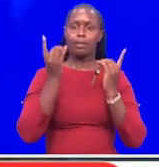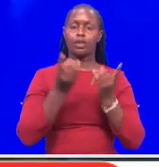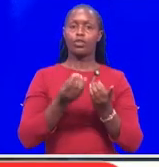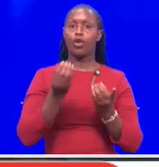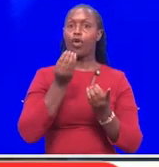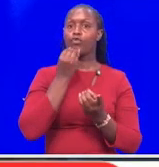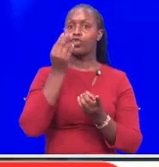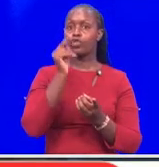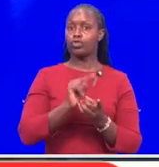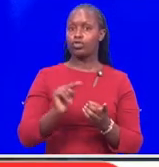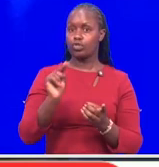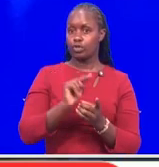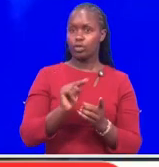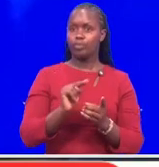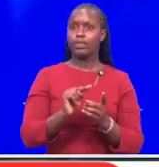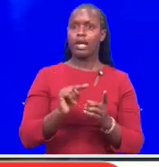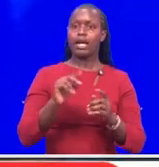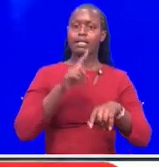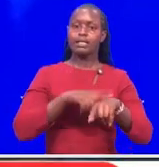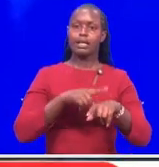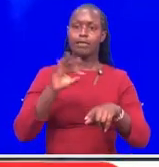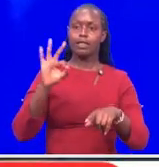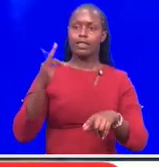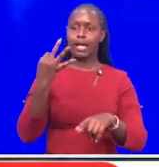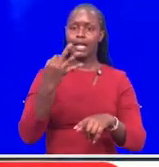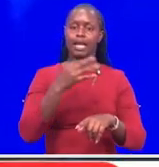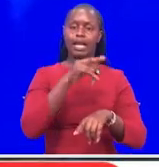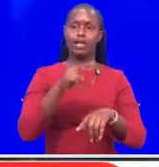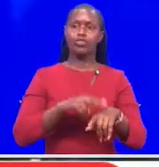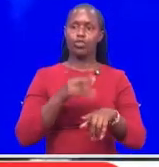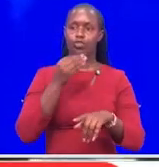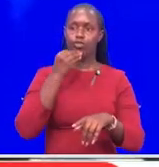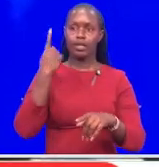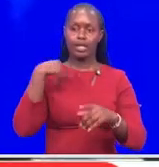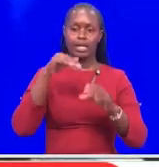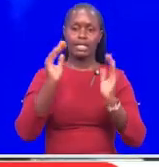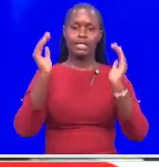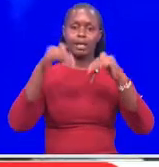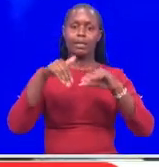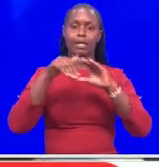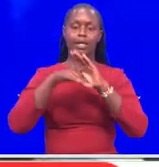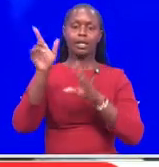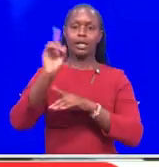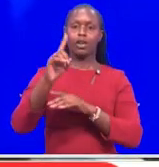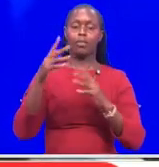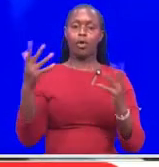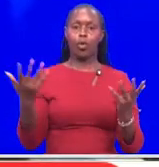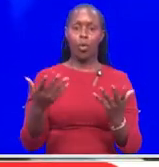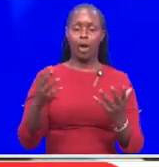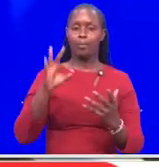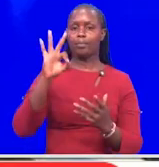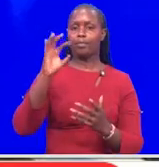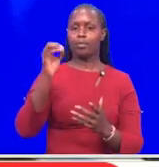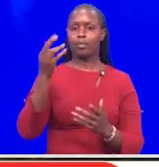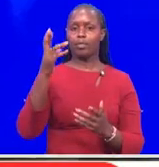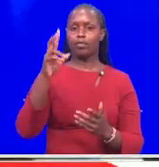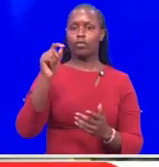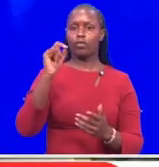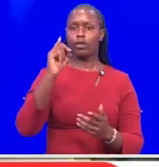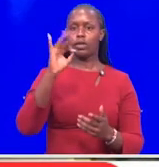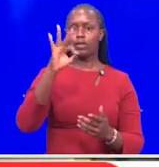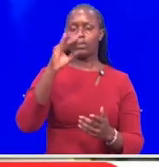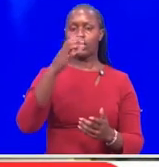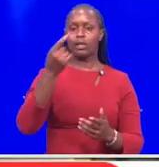Ministry of Health during the third National Food Fortification Summit in Nairobi, where fortification, supplementation,